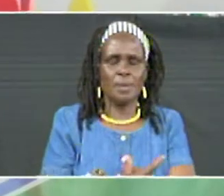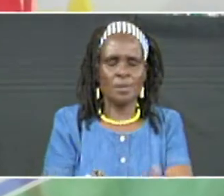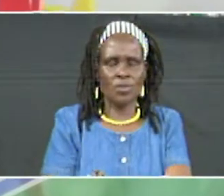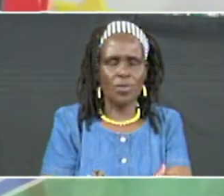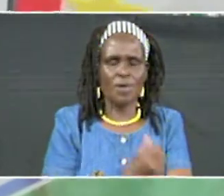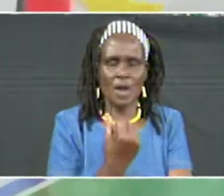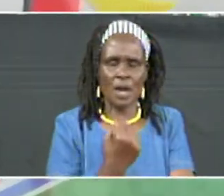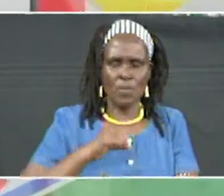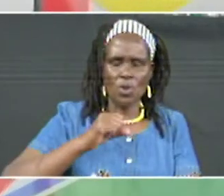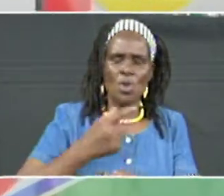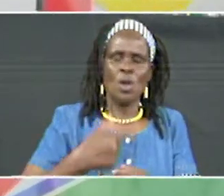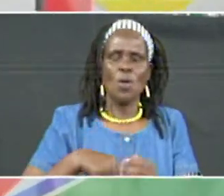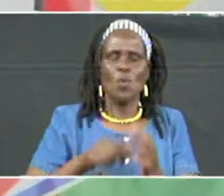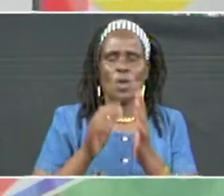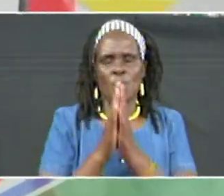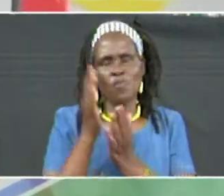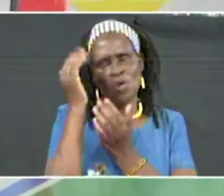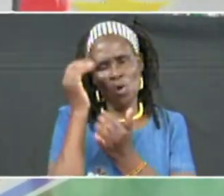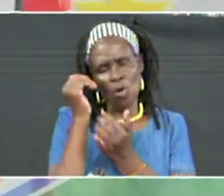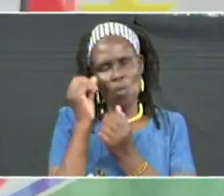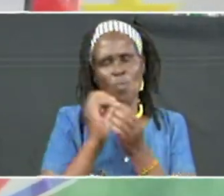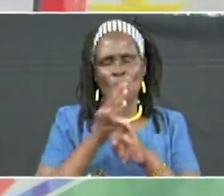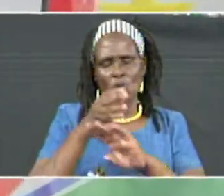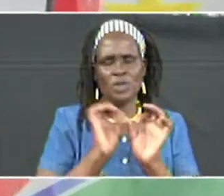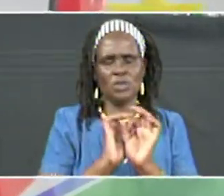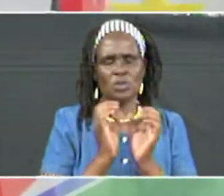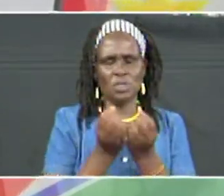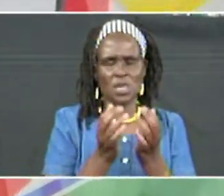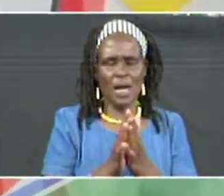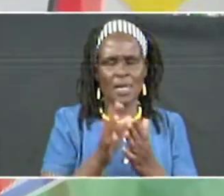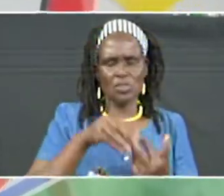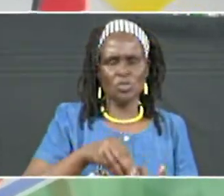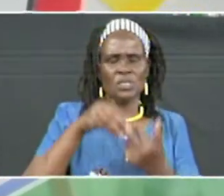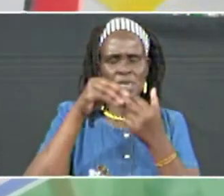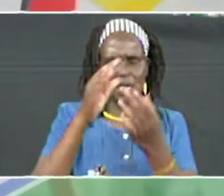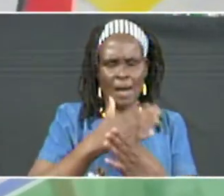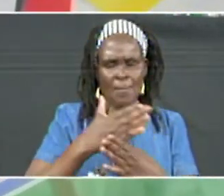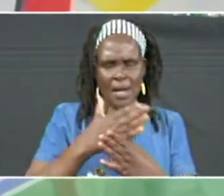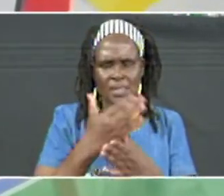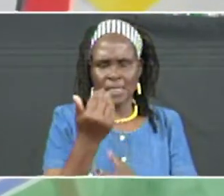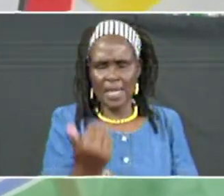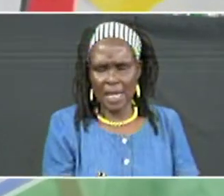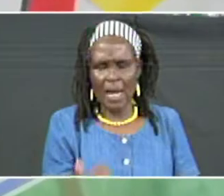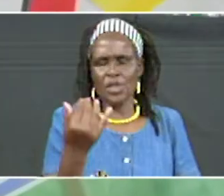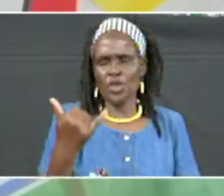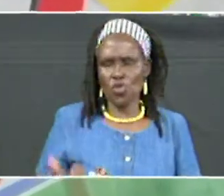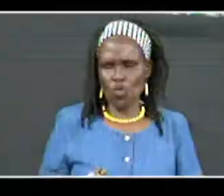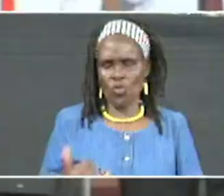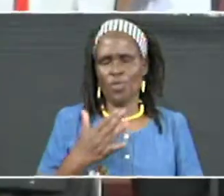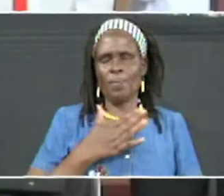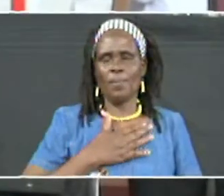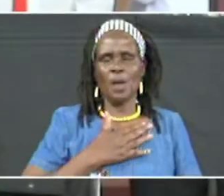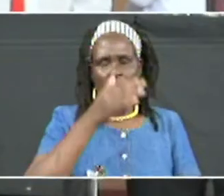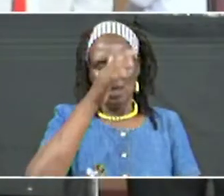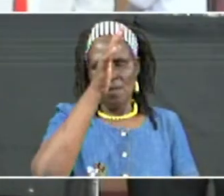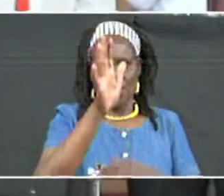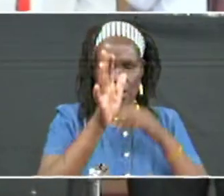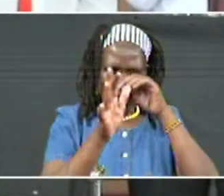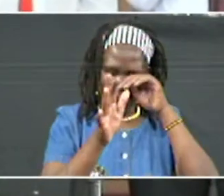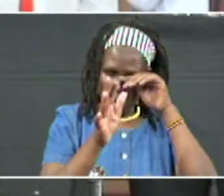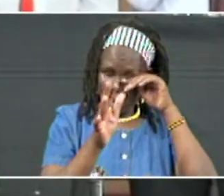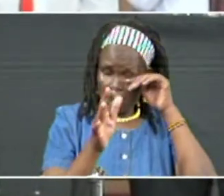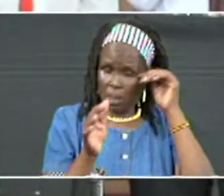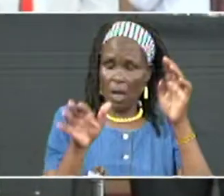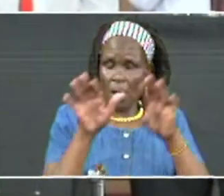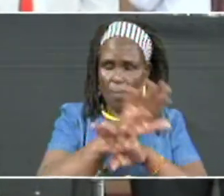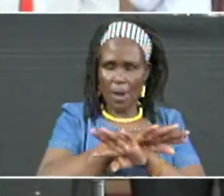for hope for the society and especially amongst the young ones, the youth, my Father. And above all, Lord,